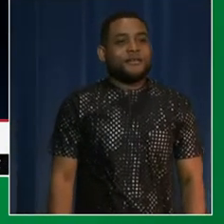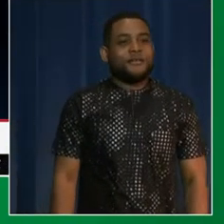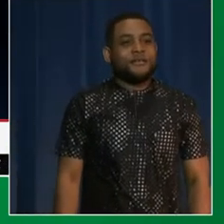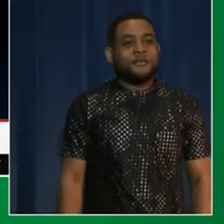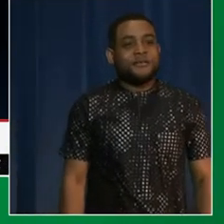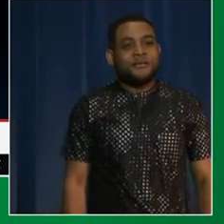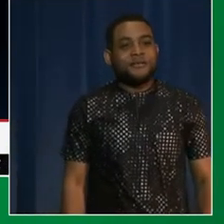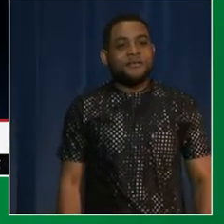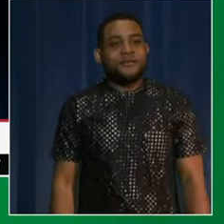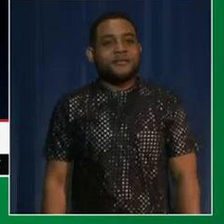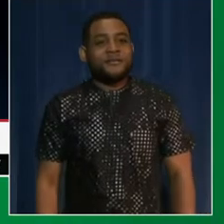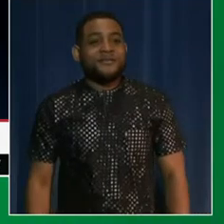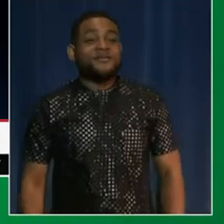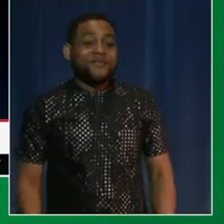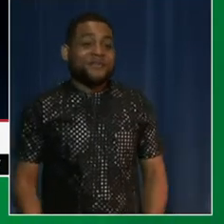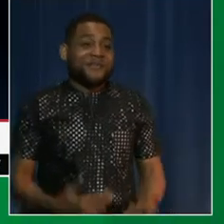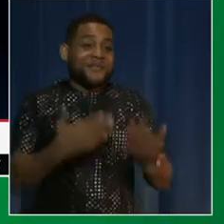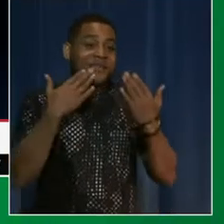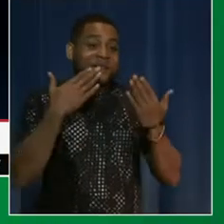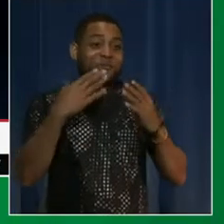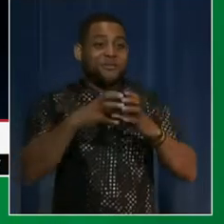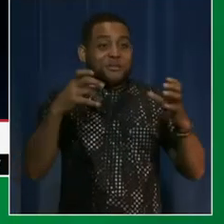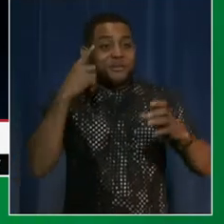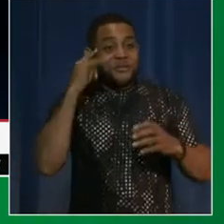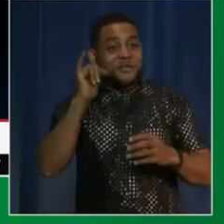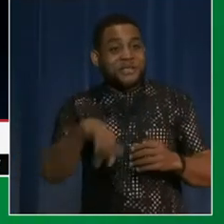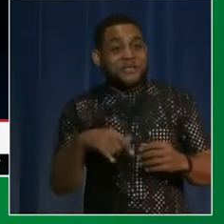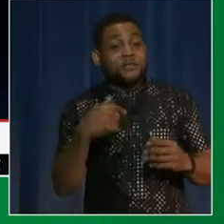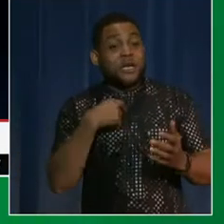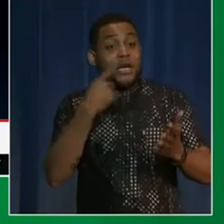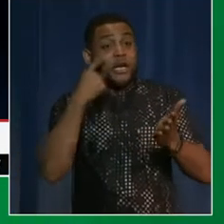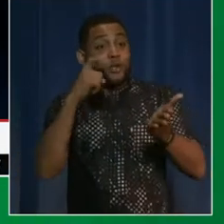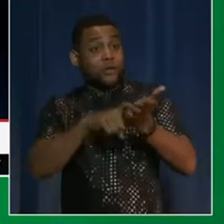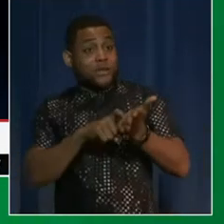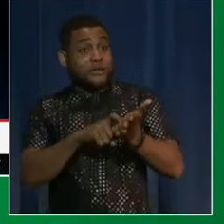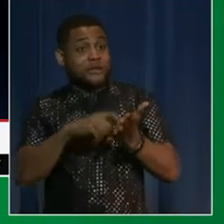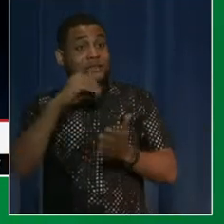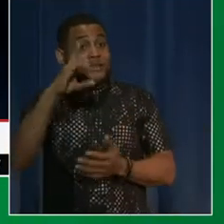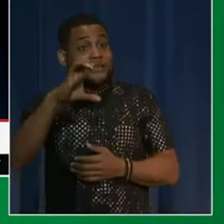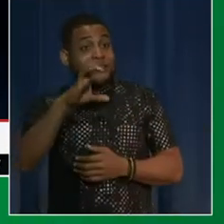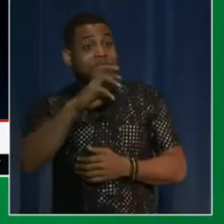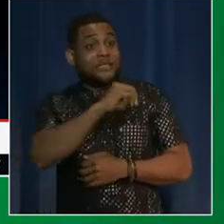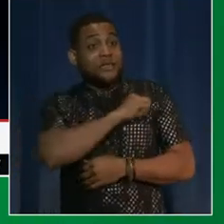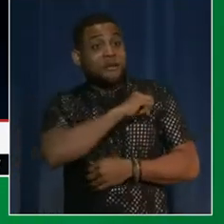Thank you for that. I'd like to recognize DC Mayor Muriel Bowser, who's joined us.